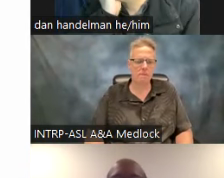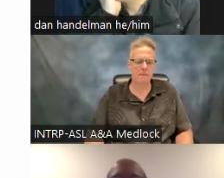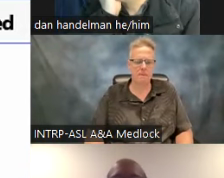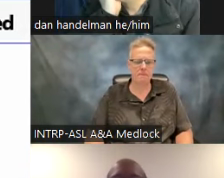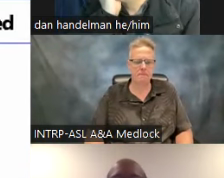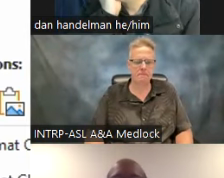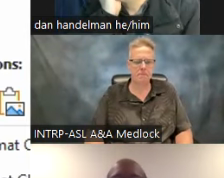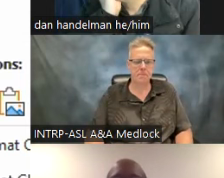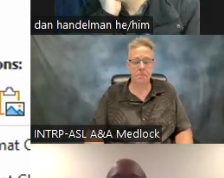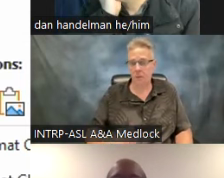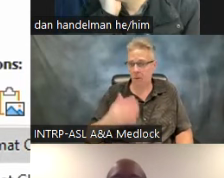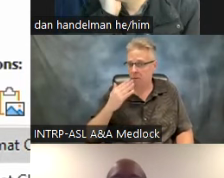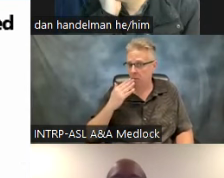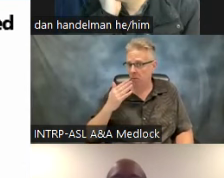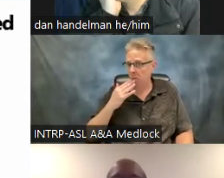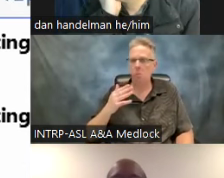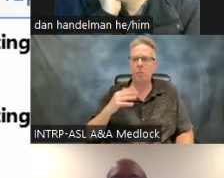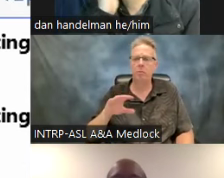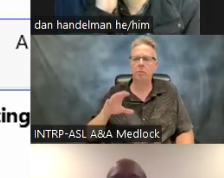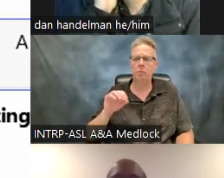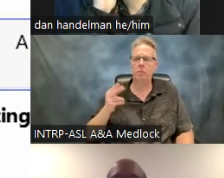Thank you, co-chair Ati.